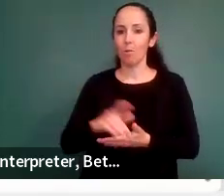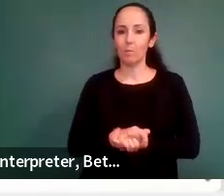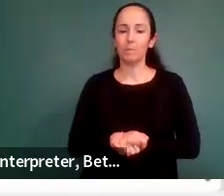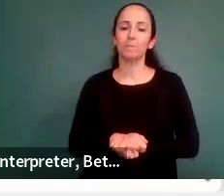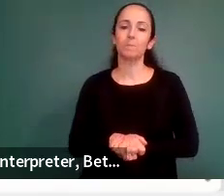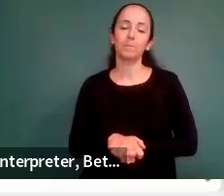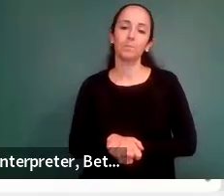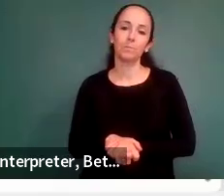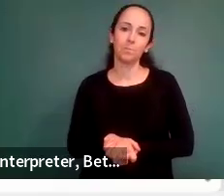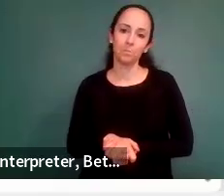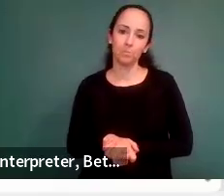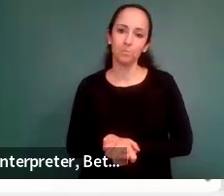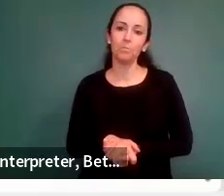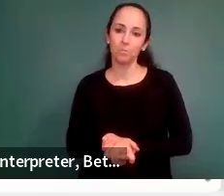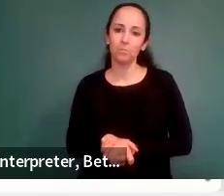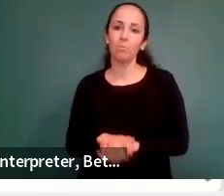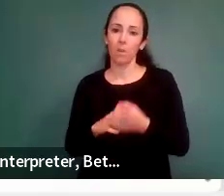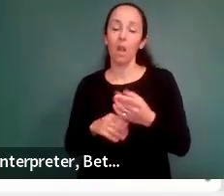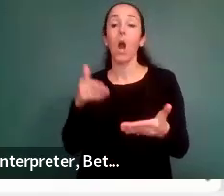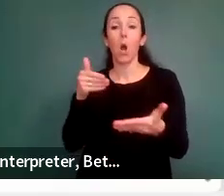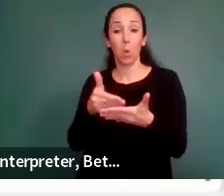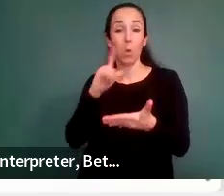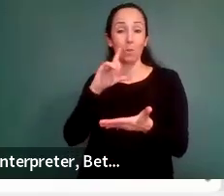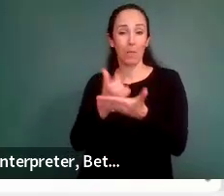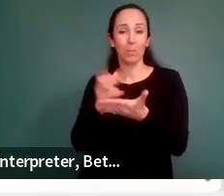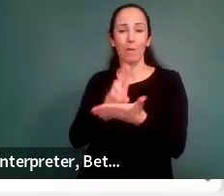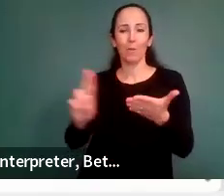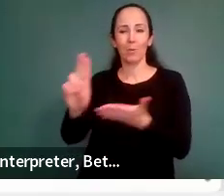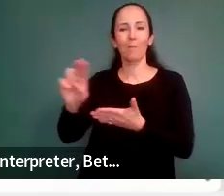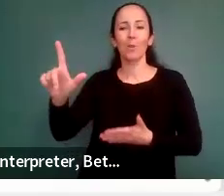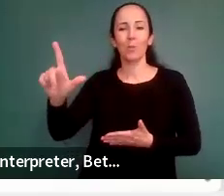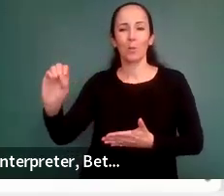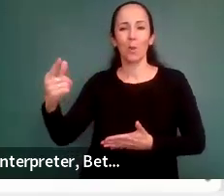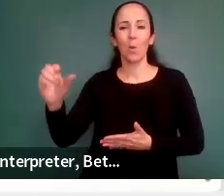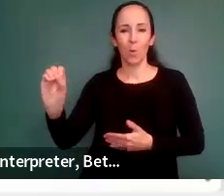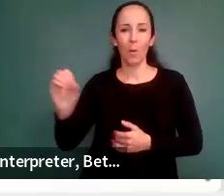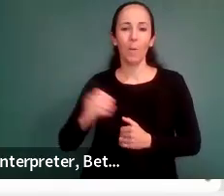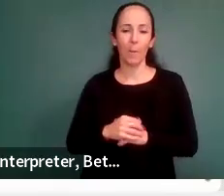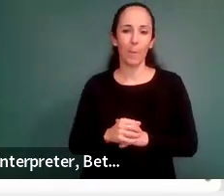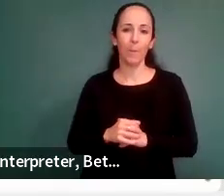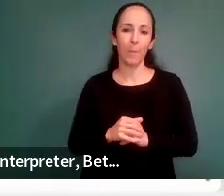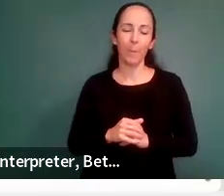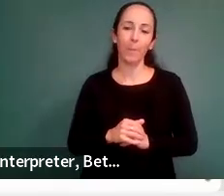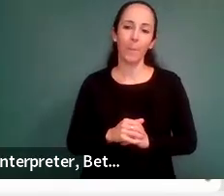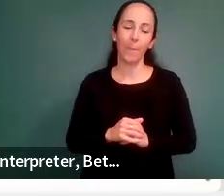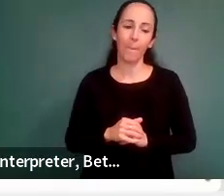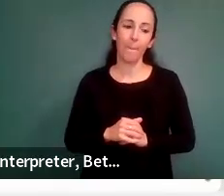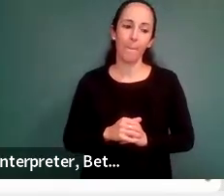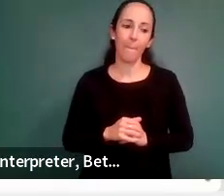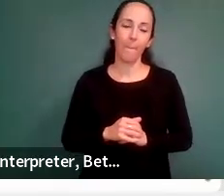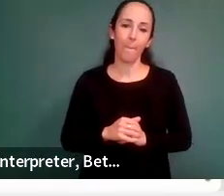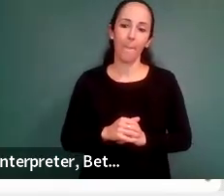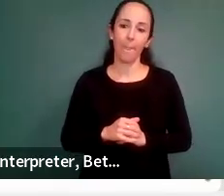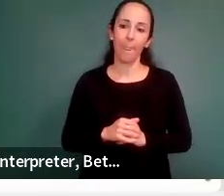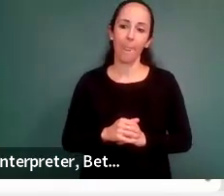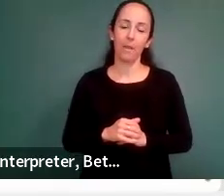UNIVERSITY University. A close dash up of a university logo. Great. Marcus Tech learning tip back button. Enter image description back learning mark save button.